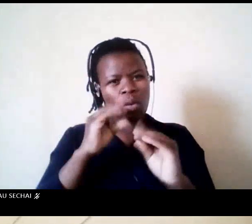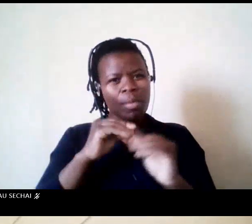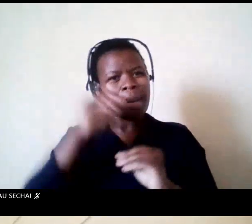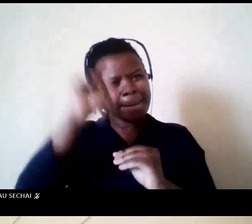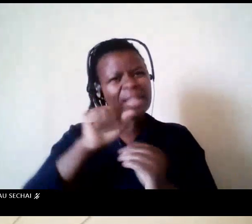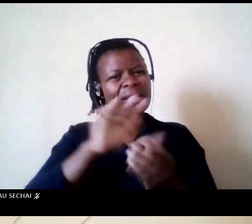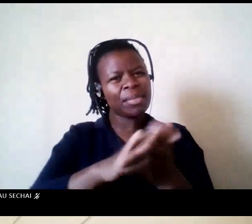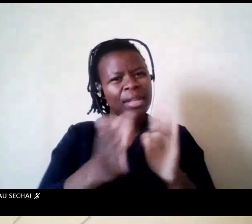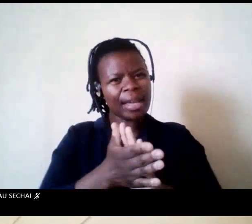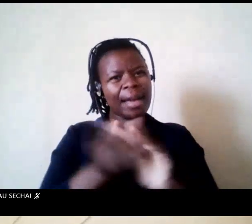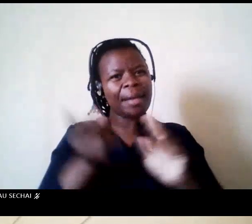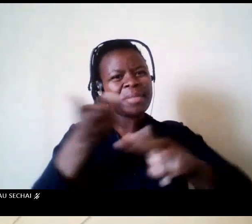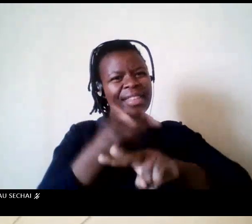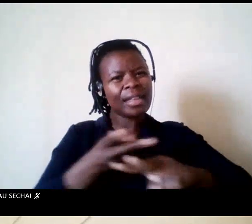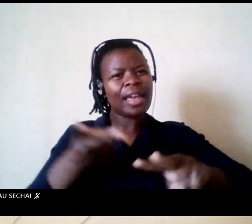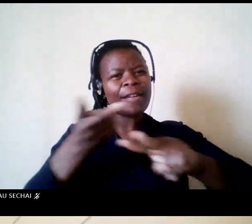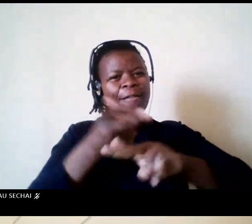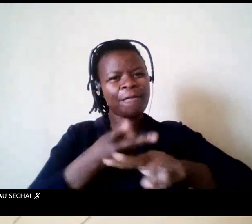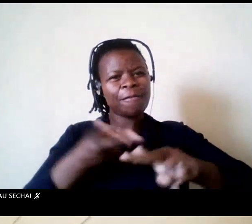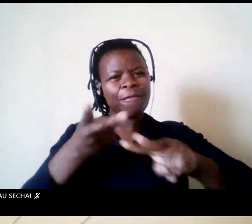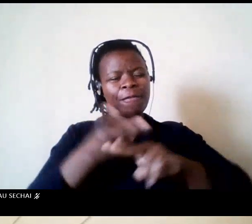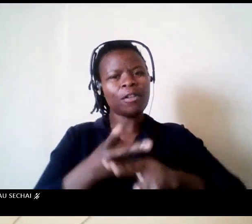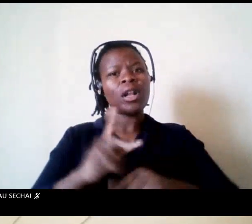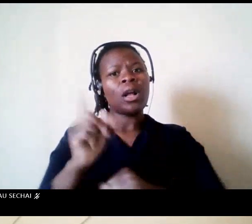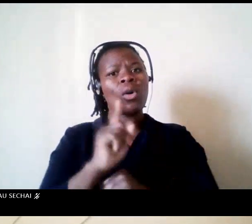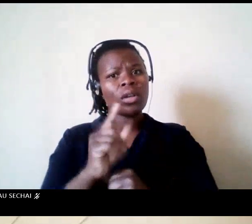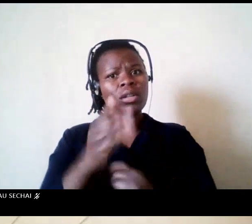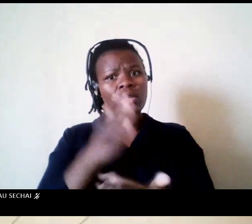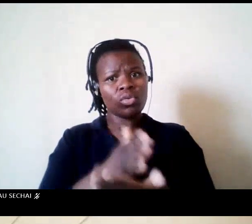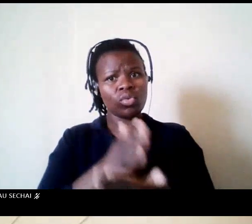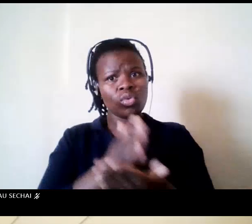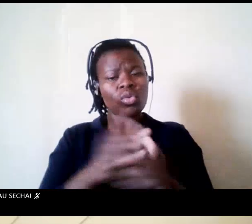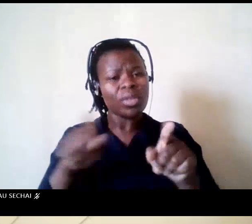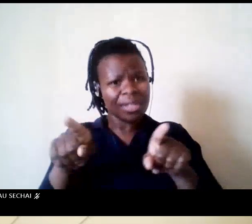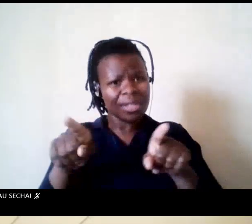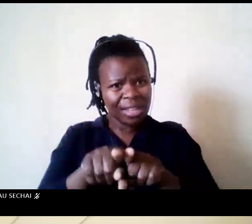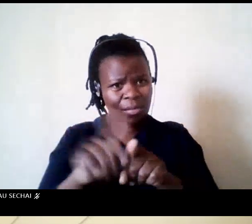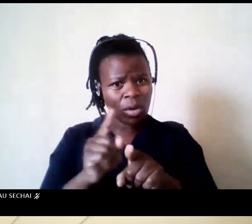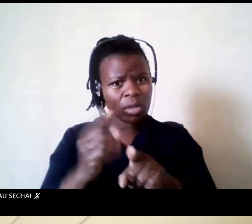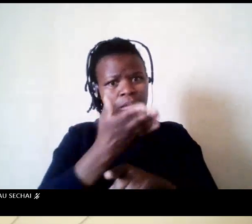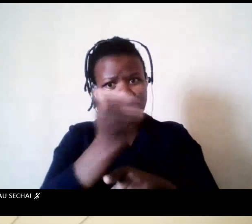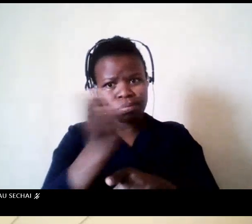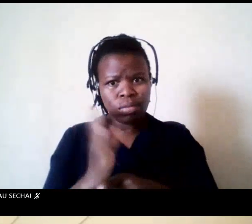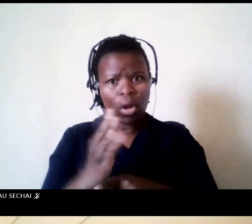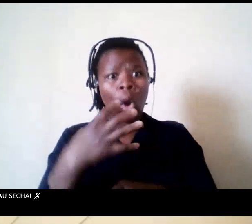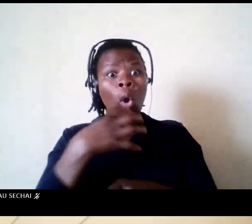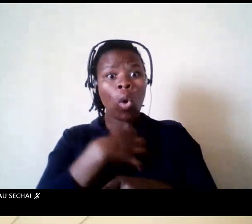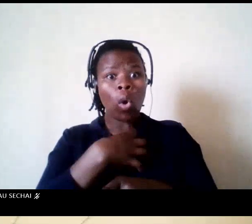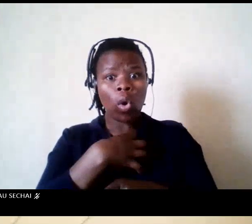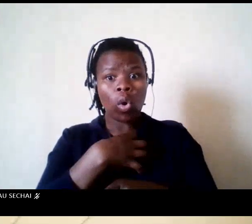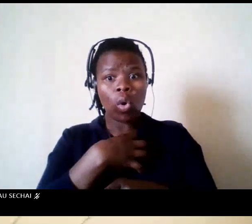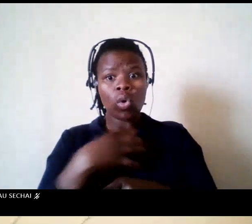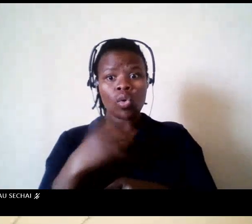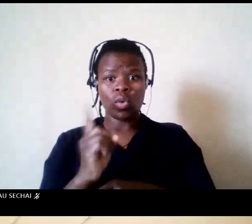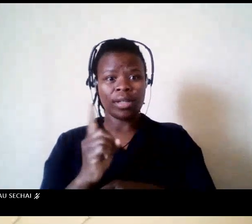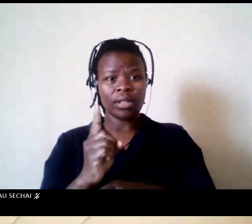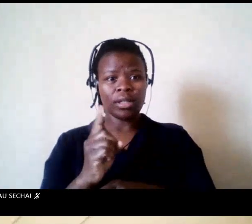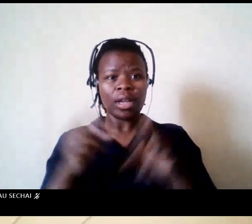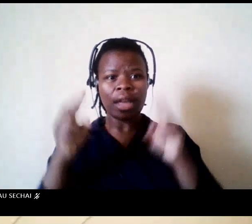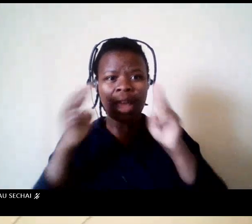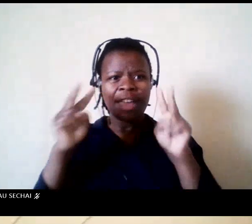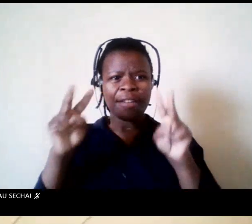careful. The carer has to be very careful that they, in the final end, they are not projecting their own views Yes. as but